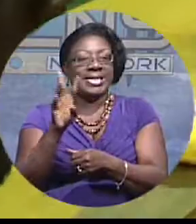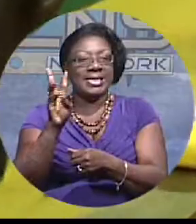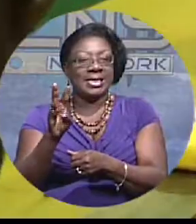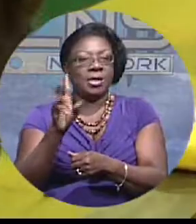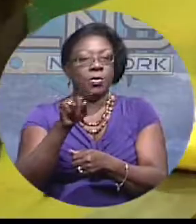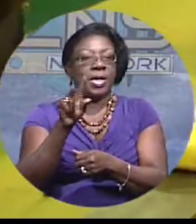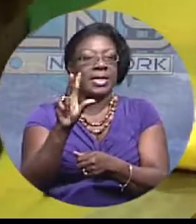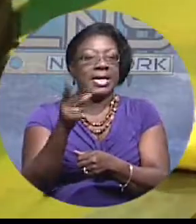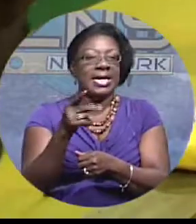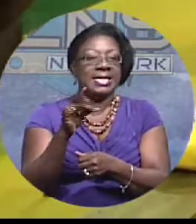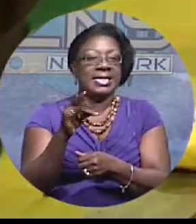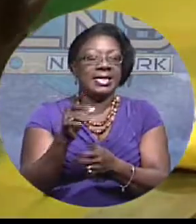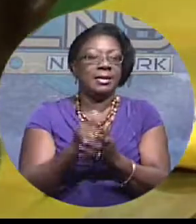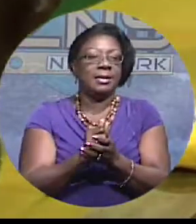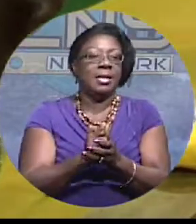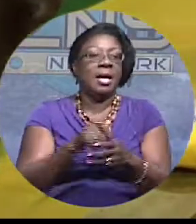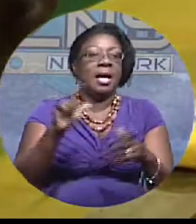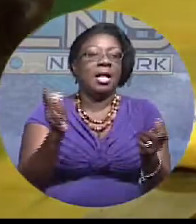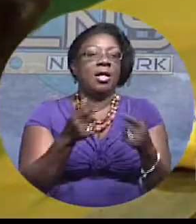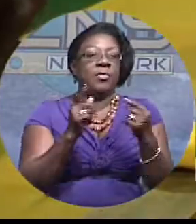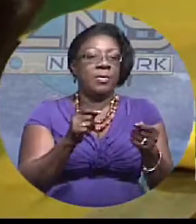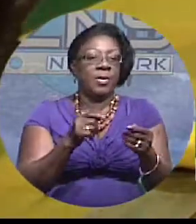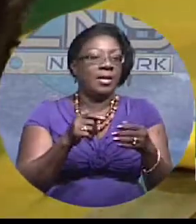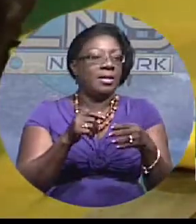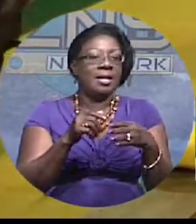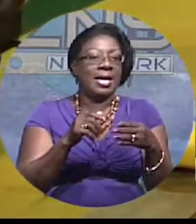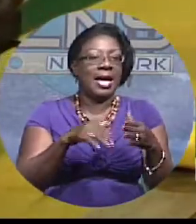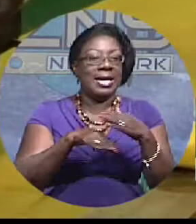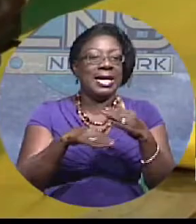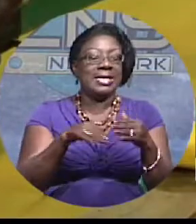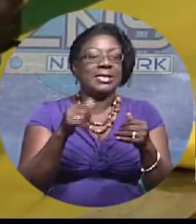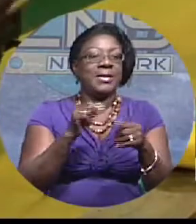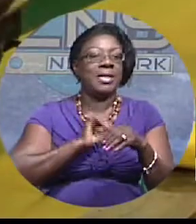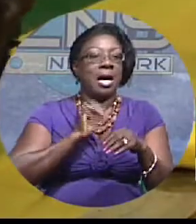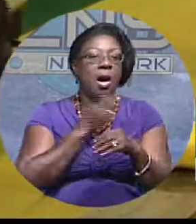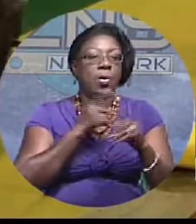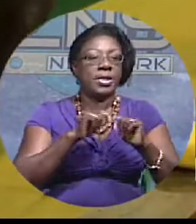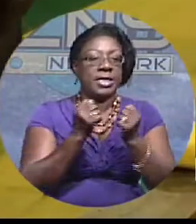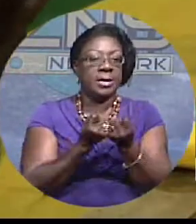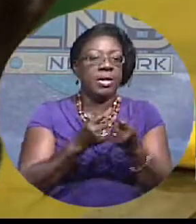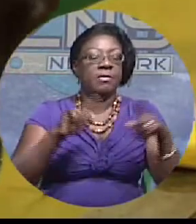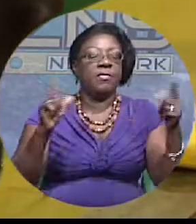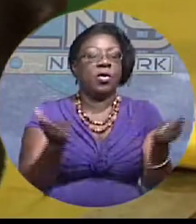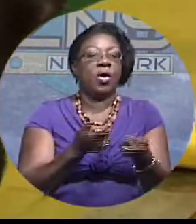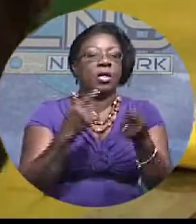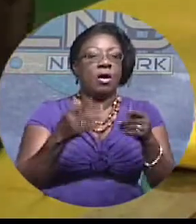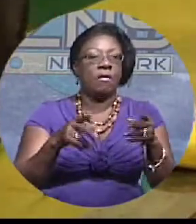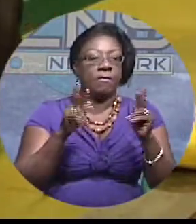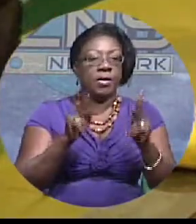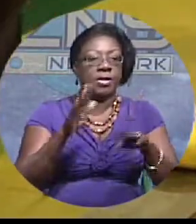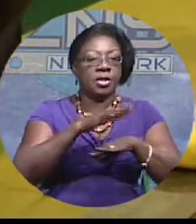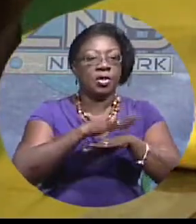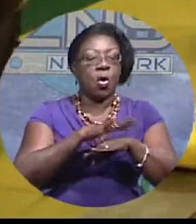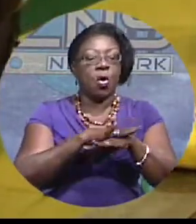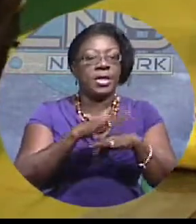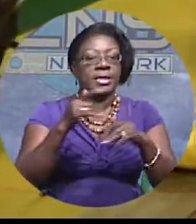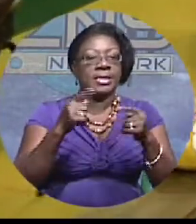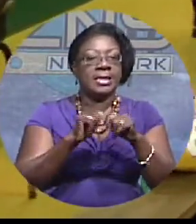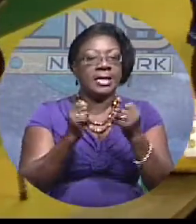126-118. A lot of people underestimate our team, and we got a lot of guys on the team that's really talented. So every night we just go out and